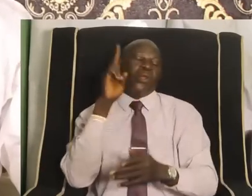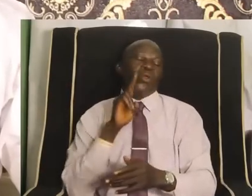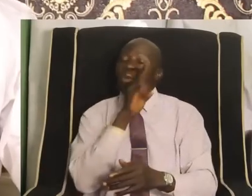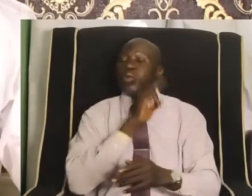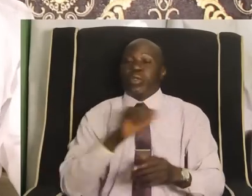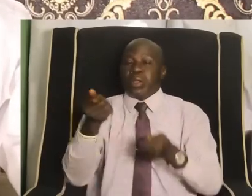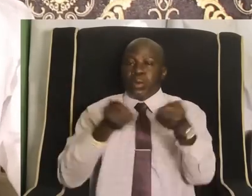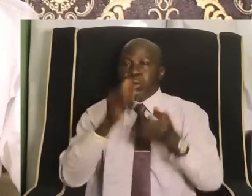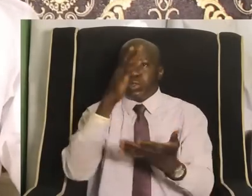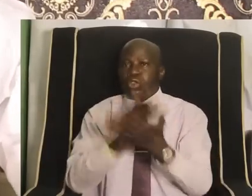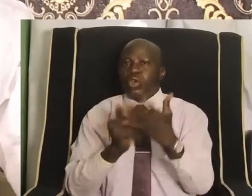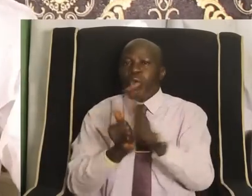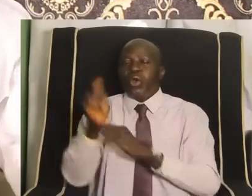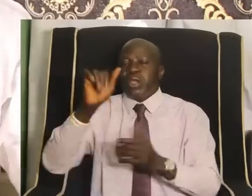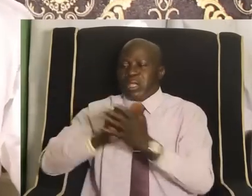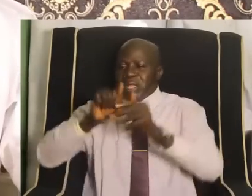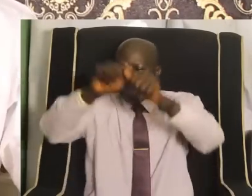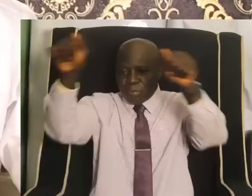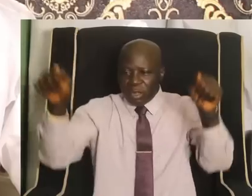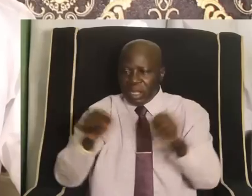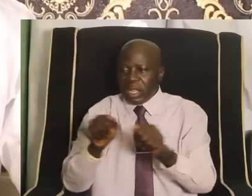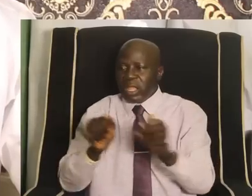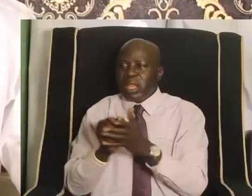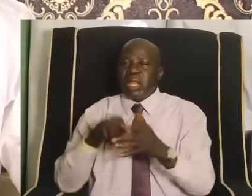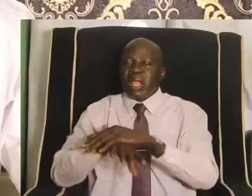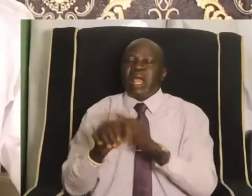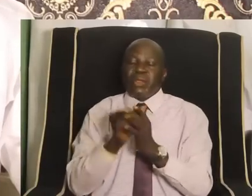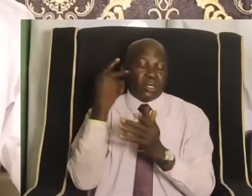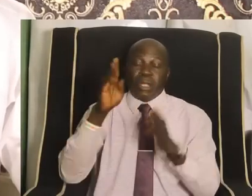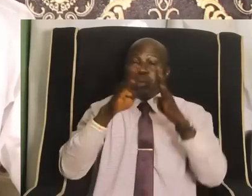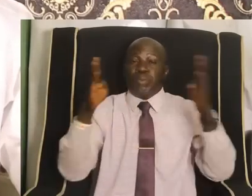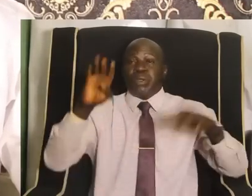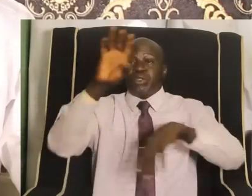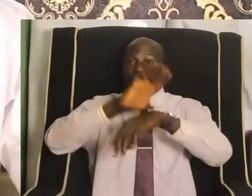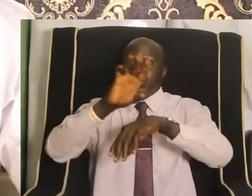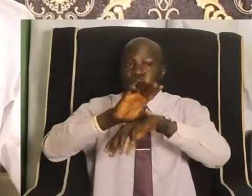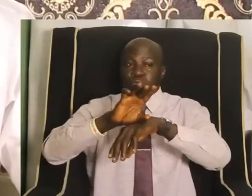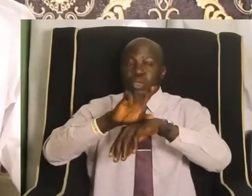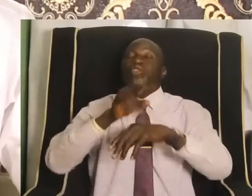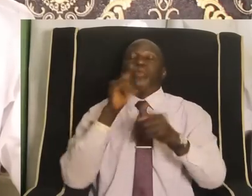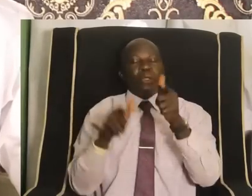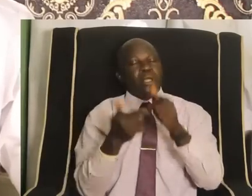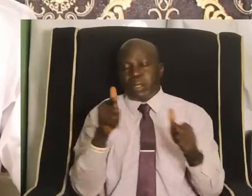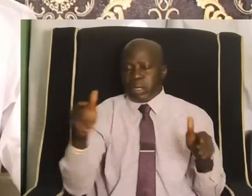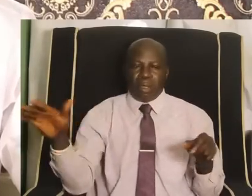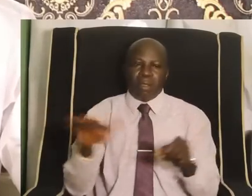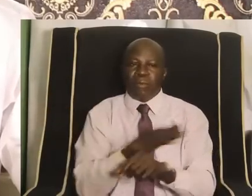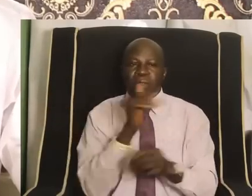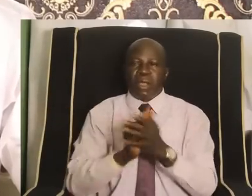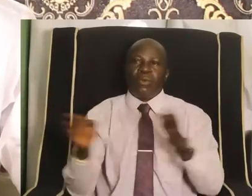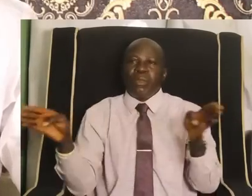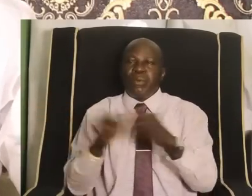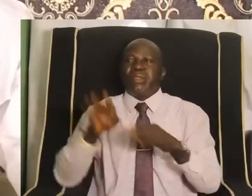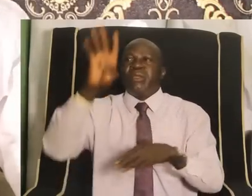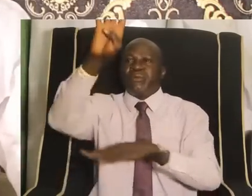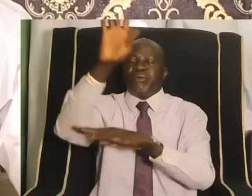stop. Okoloyo Street. Okoloyo Street. In that compound. You big church here. You see the big church. Oh, Oman ni agbara. It will be powerful.